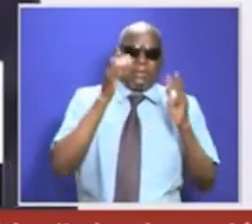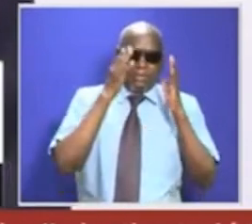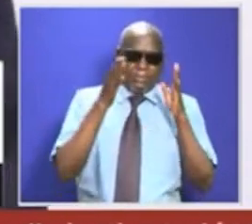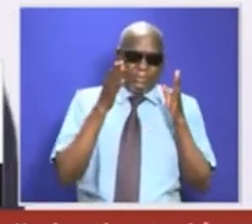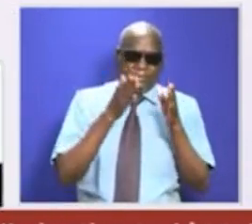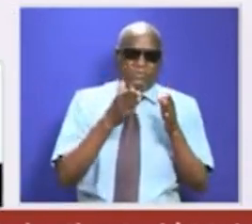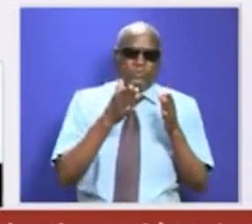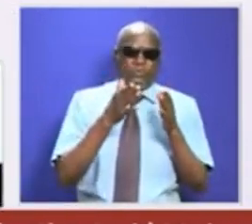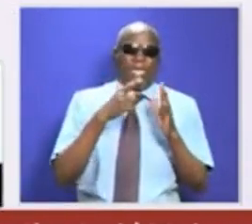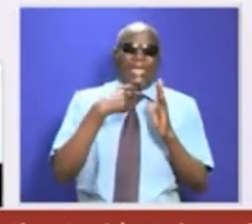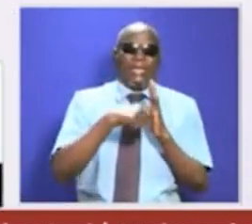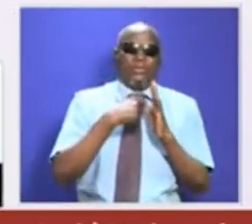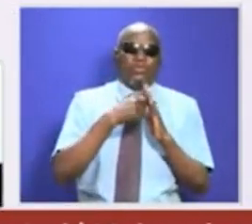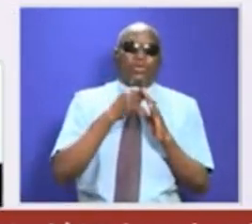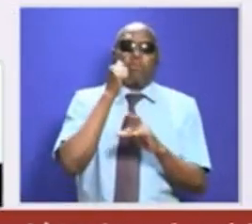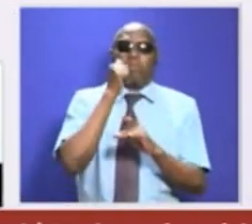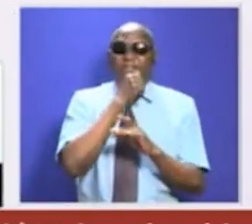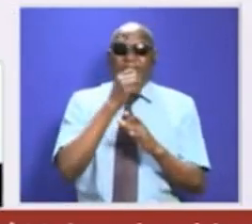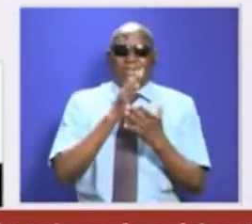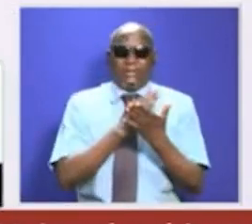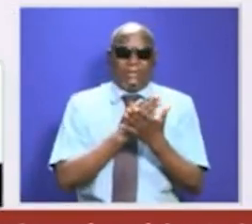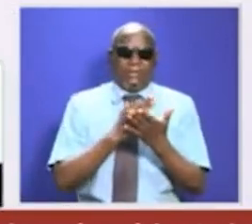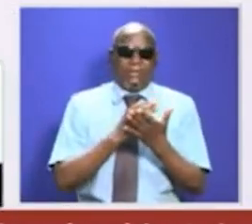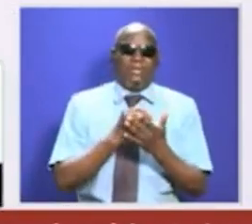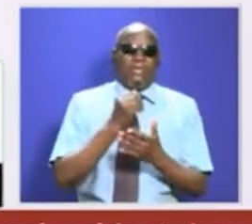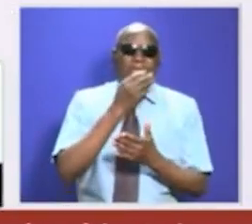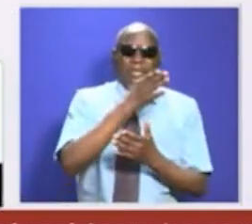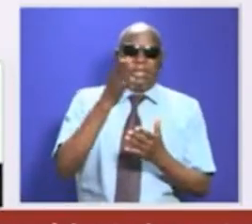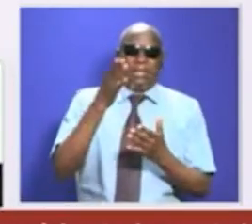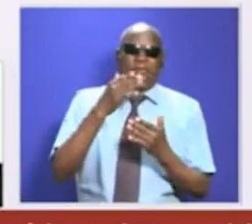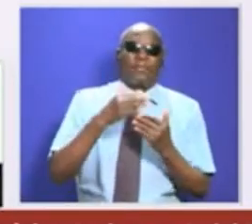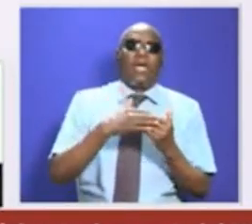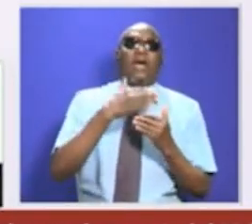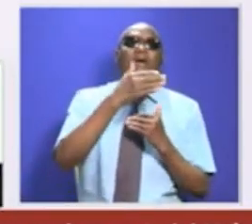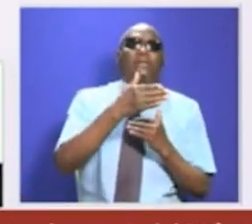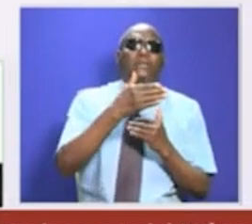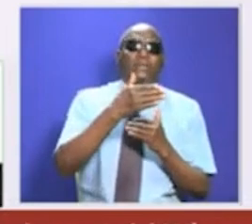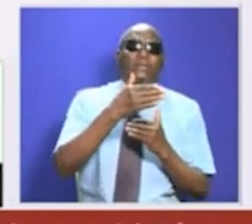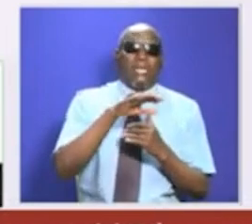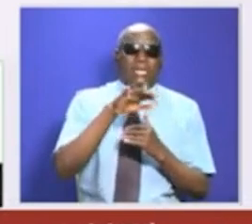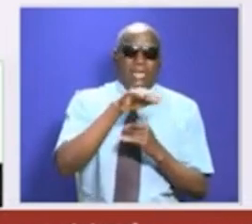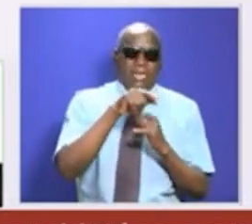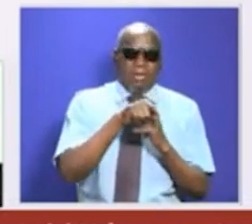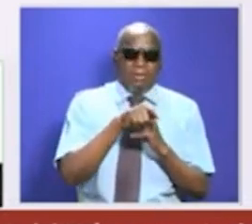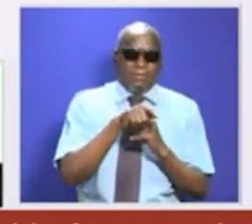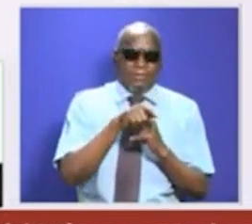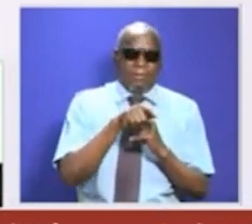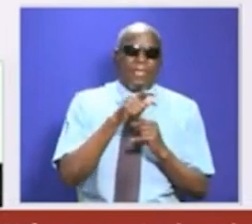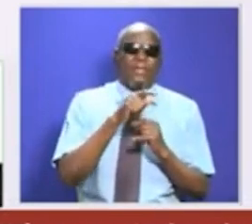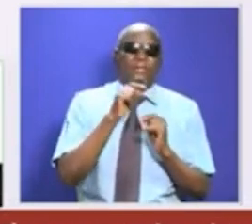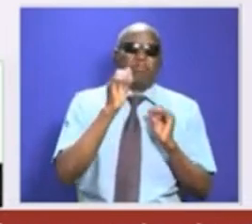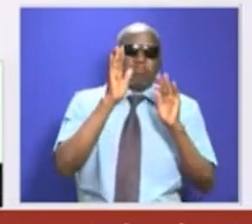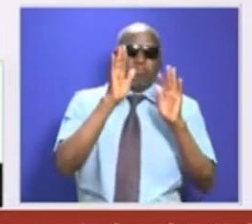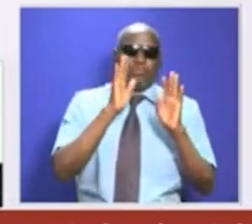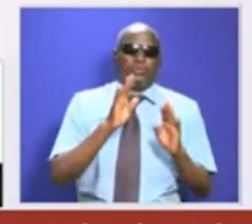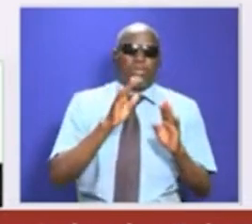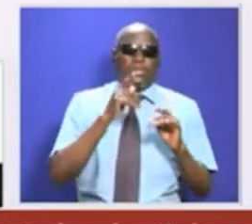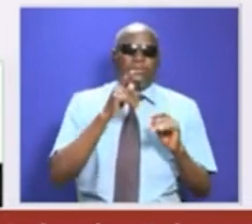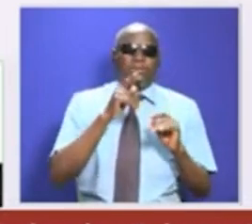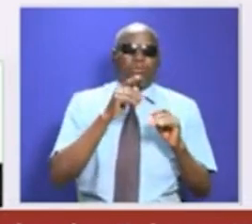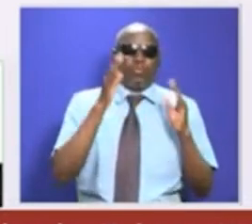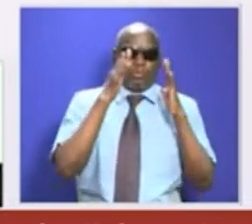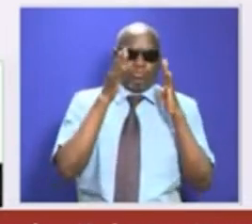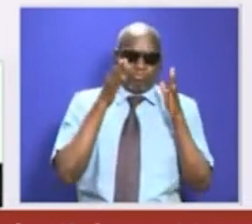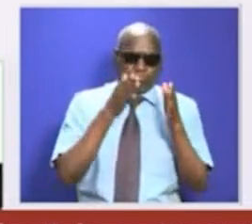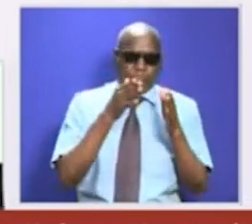because industry and the private sector is ahead in terms of this area, it is important that we pay attention